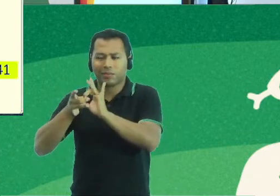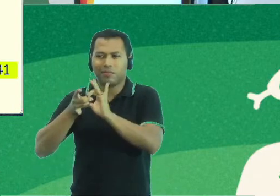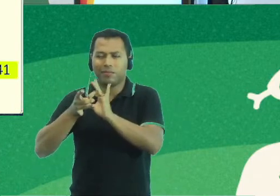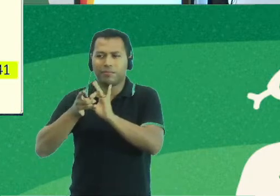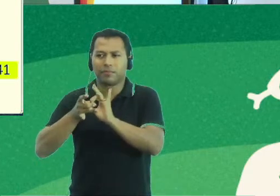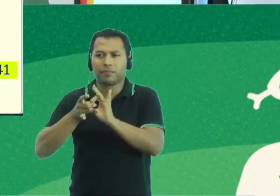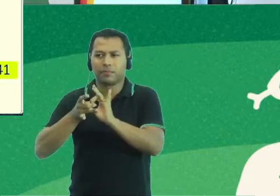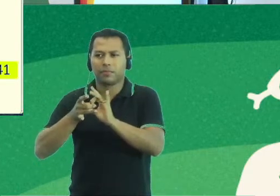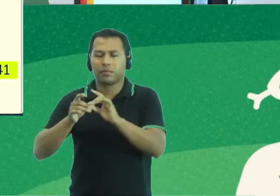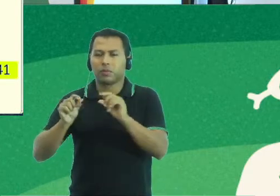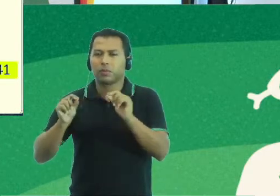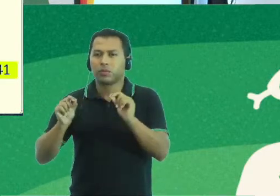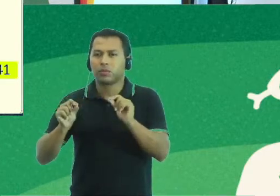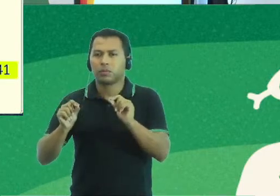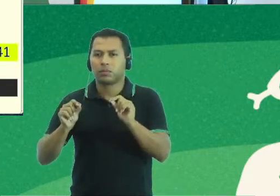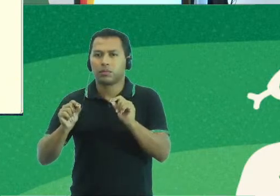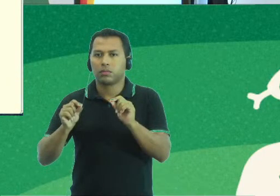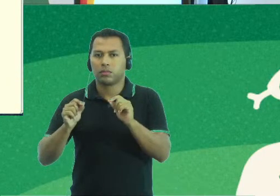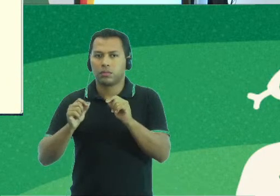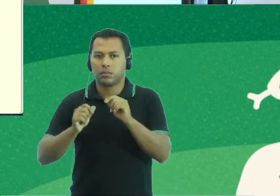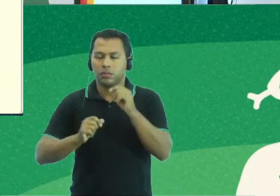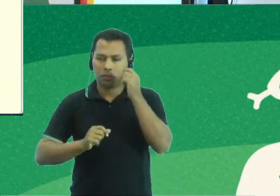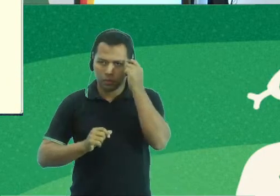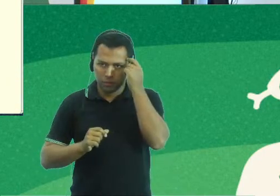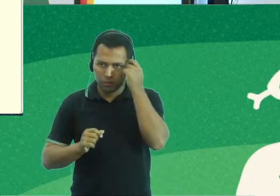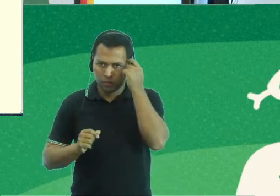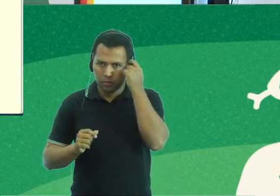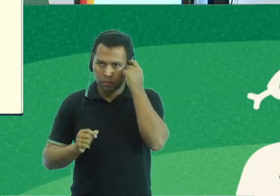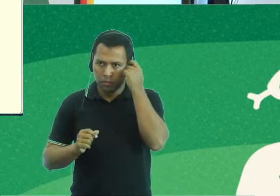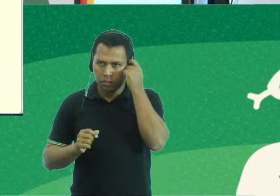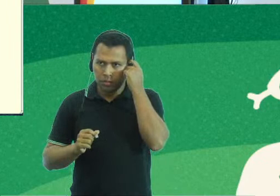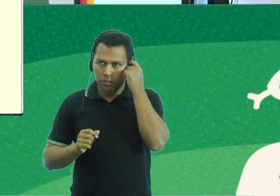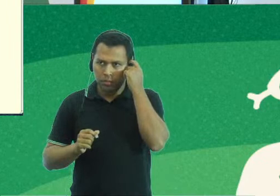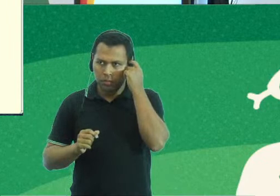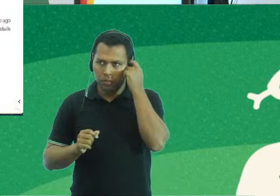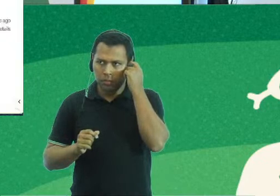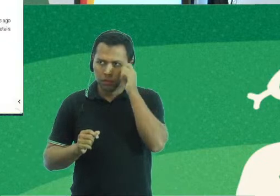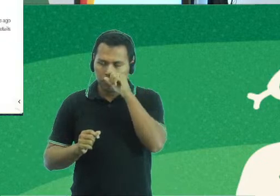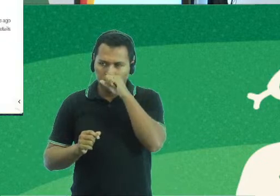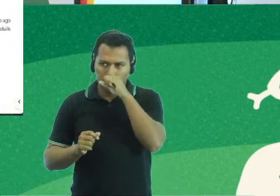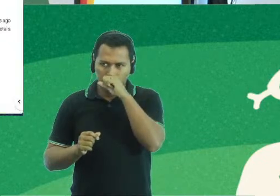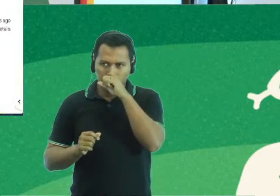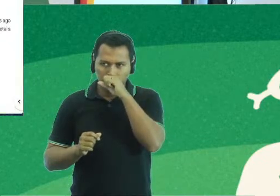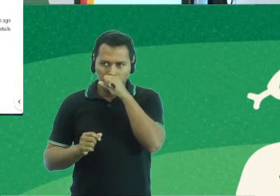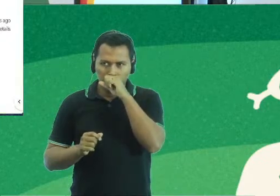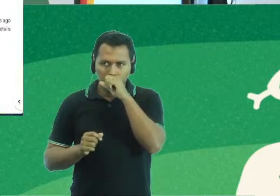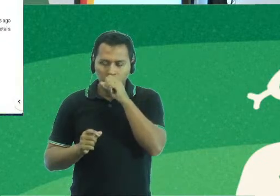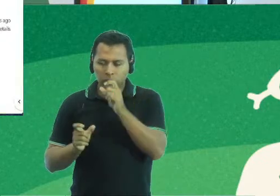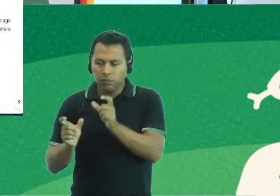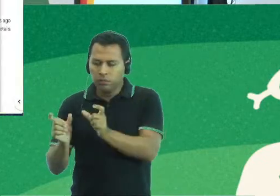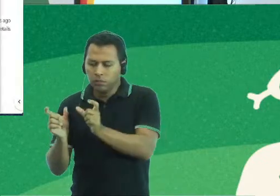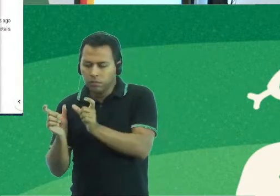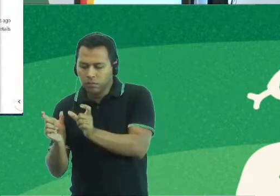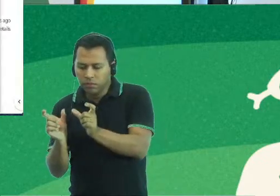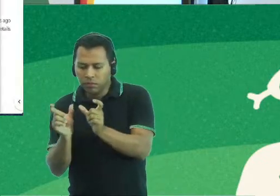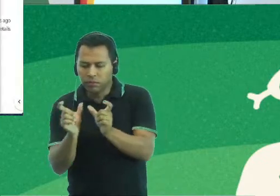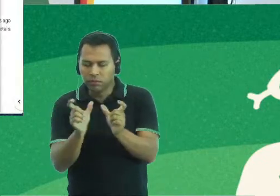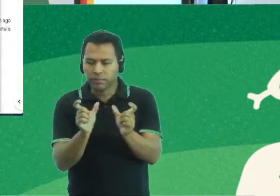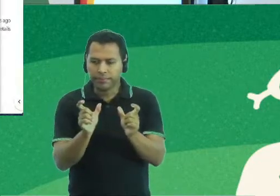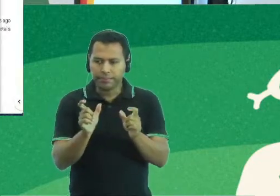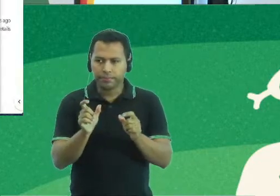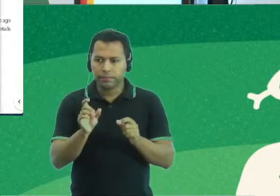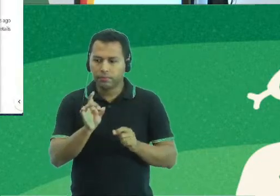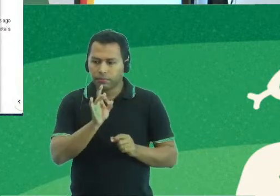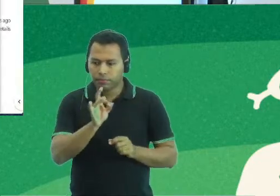I have running in another tab. So now I can run my code and send another email